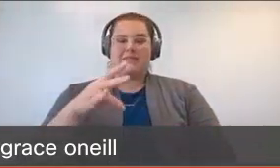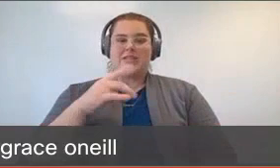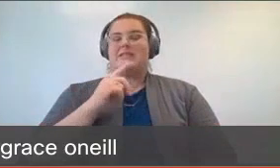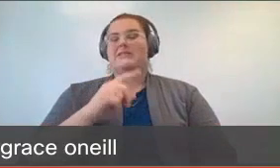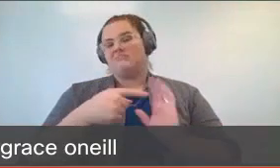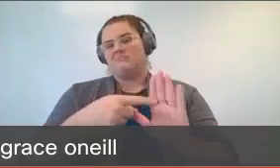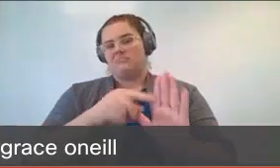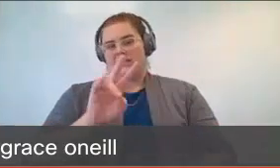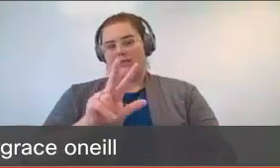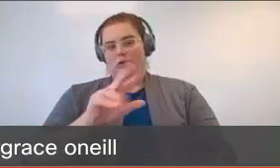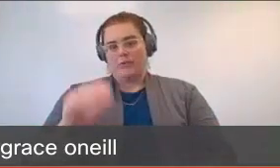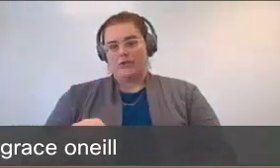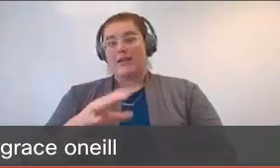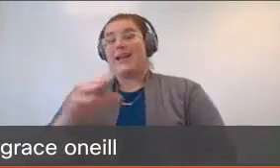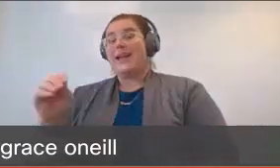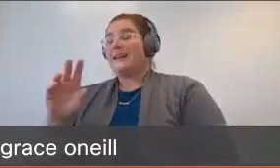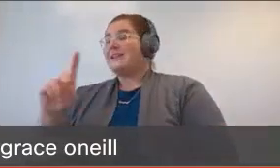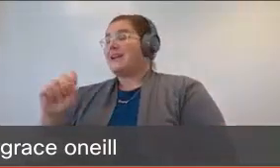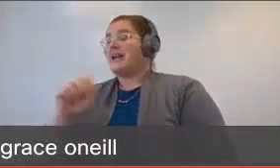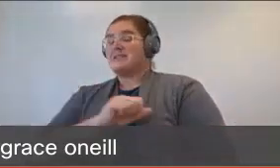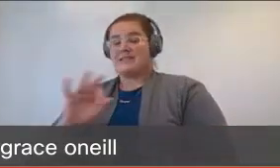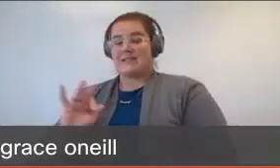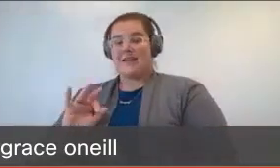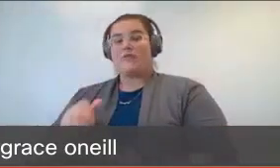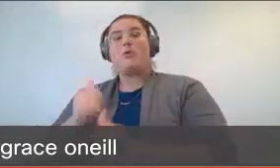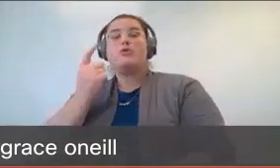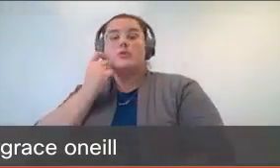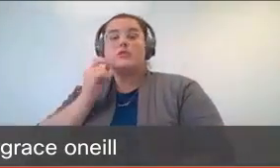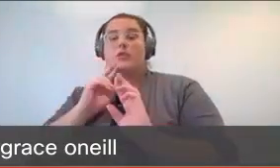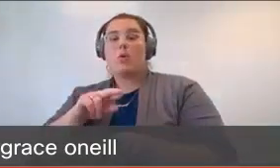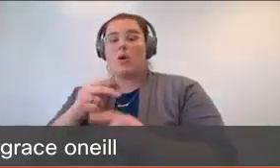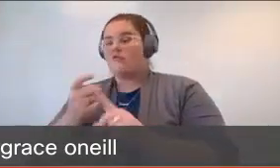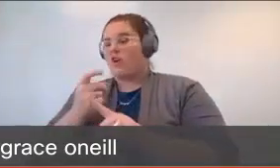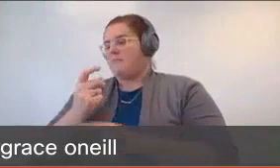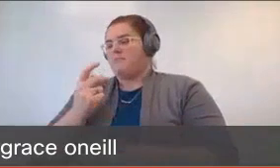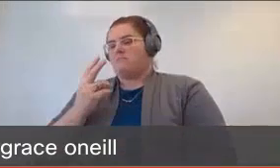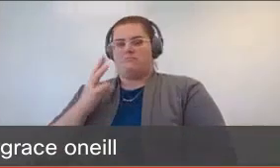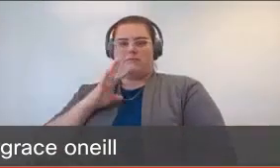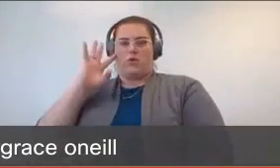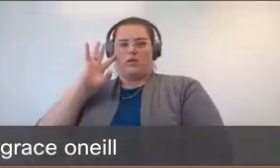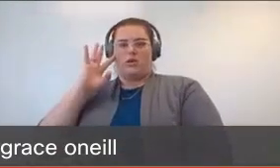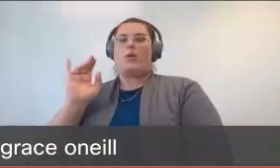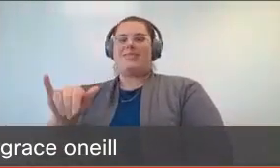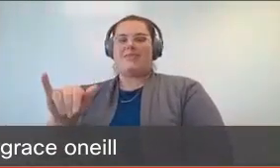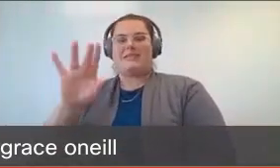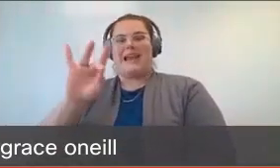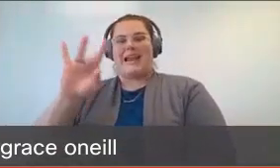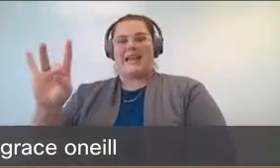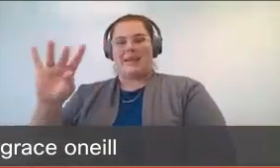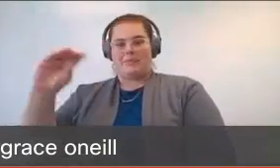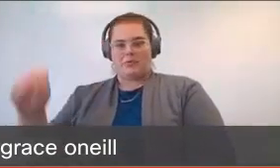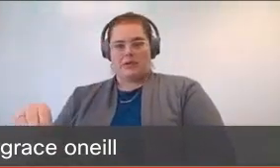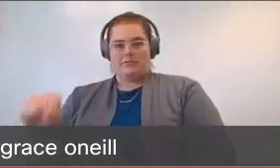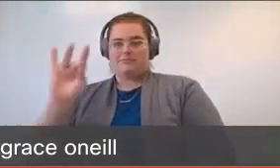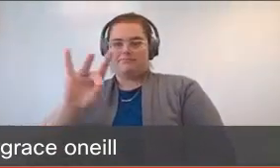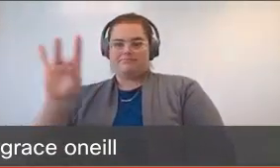among DDS staff, our most recent report from just a few days ago is at 88%.